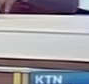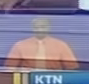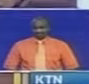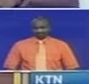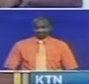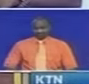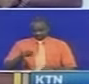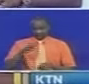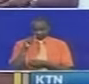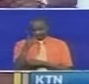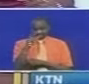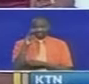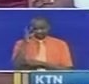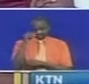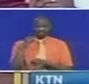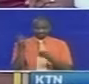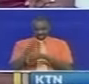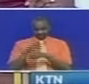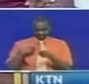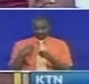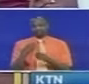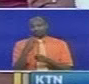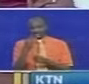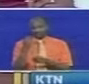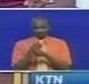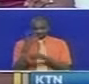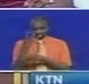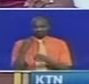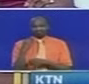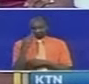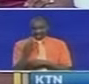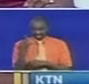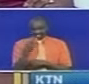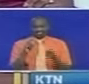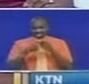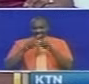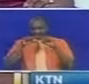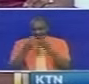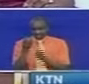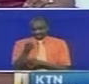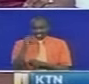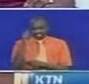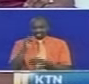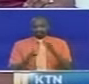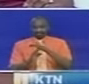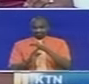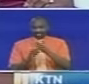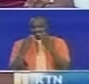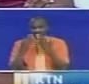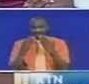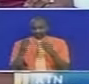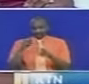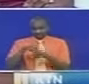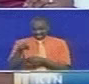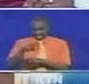It is the 20th day of March 2014. Good evening from the Standard Group Center. This is Katie and Fry. Yes, thank you for joining us.